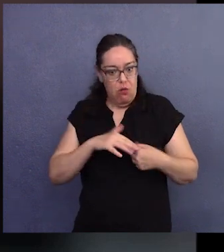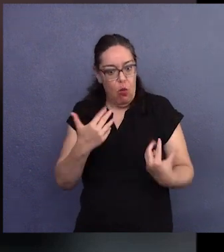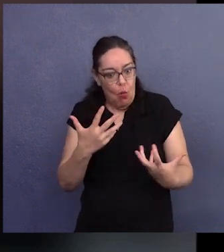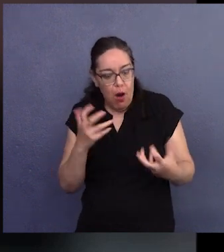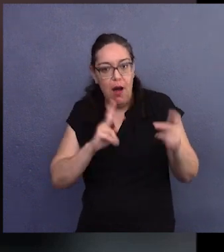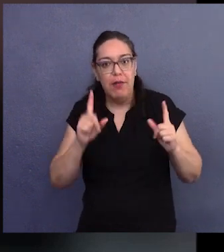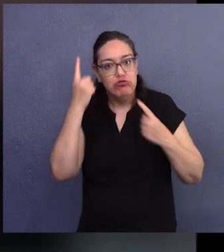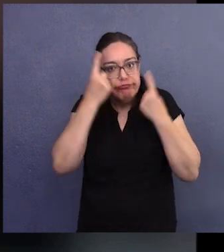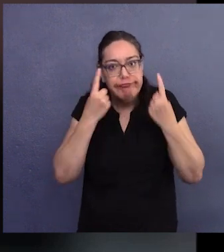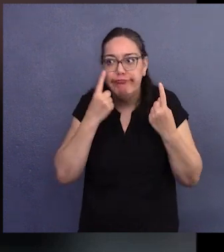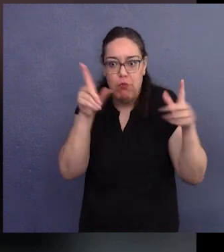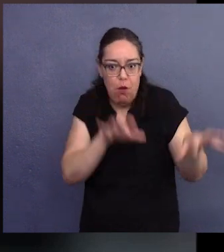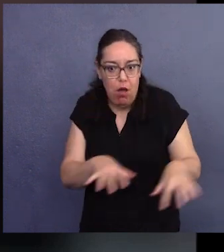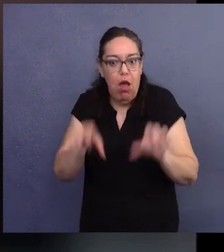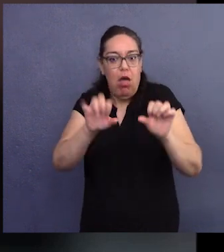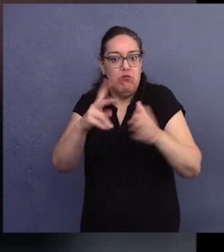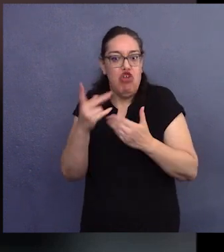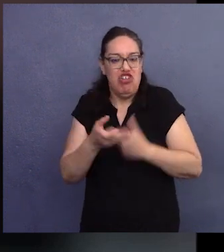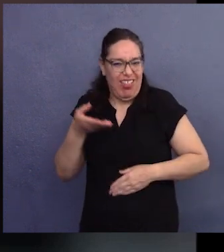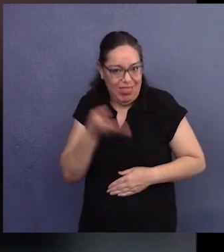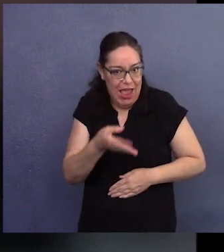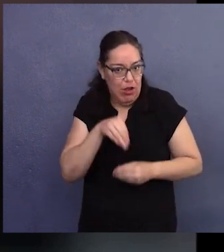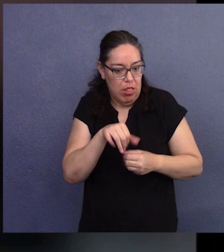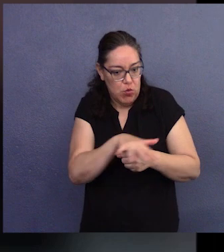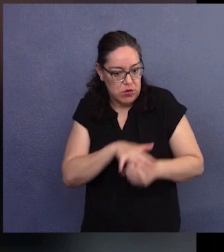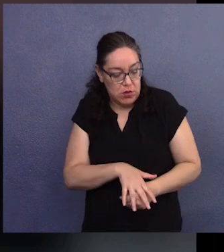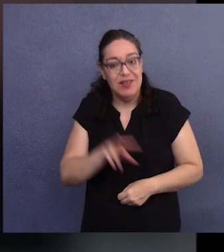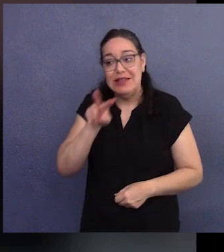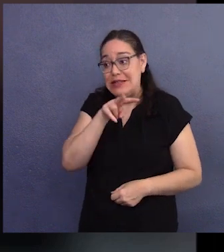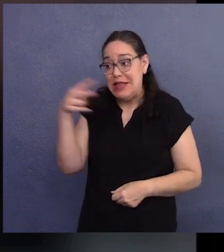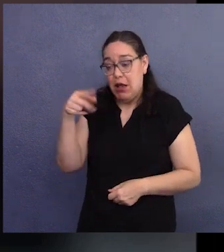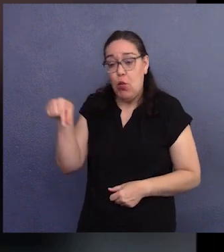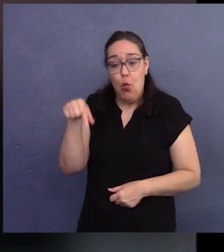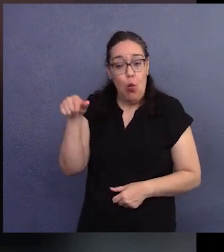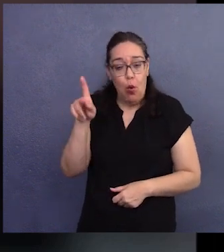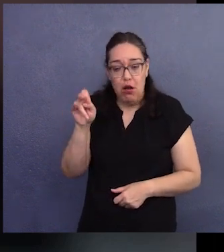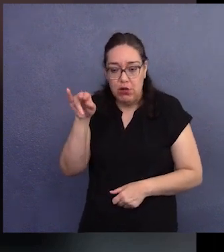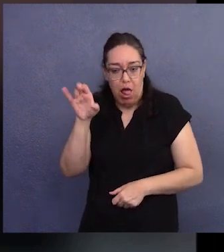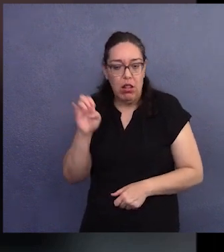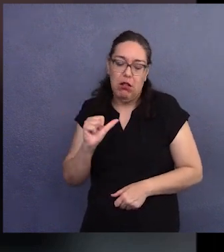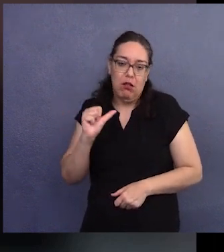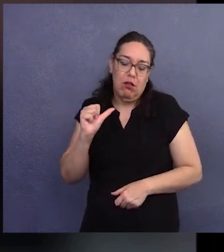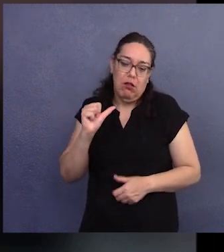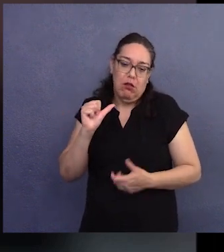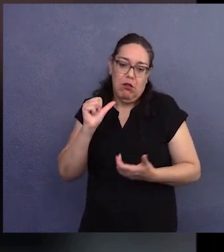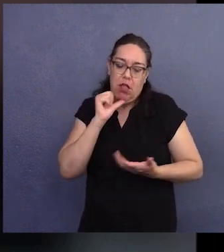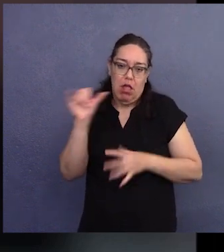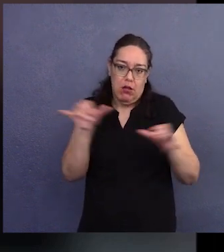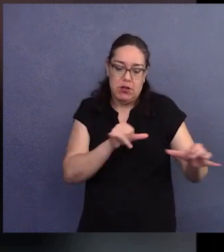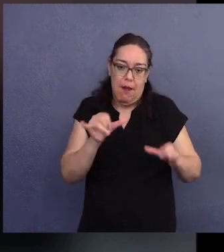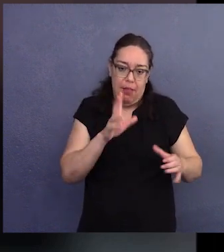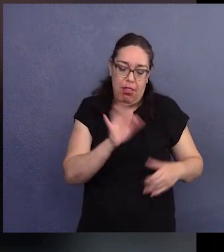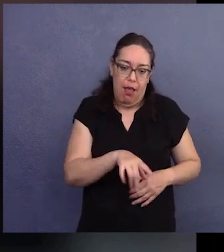doing their projects. Second quartile is not bad. The different quartiles are really all